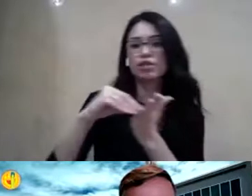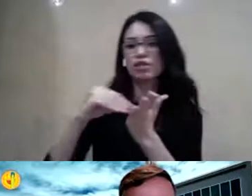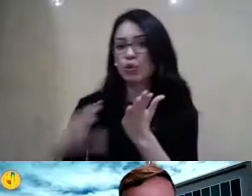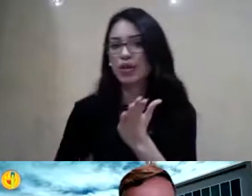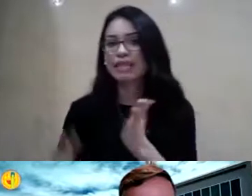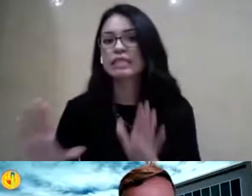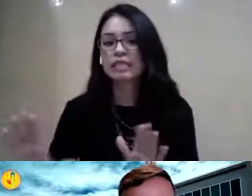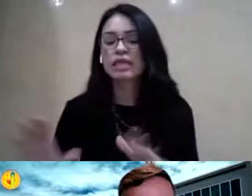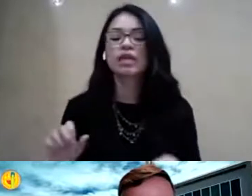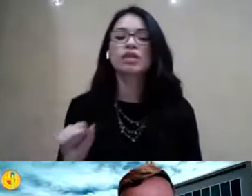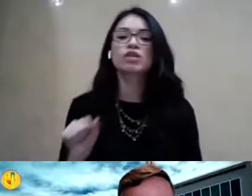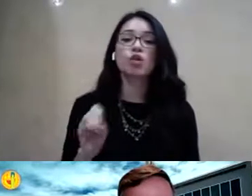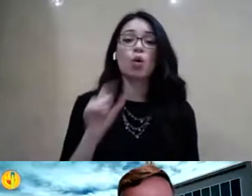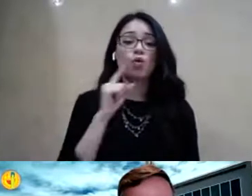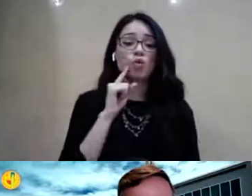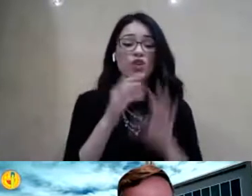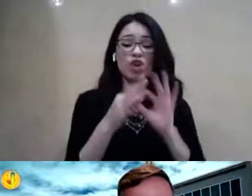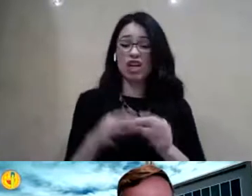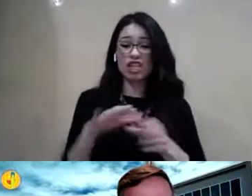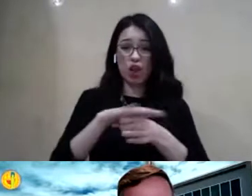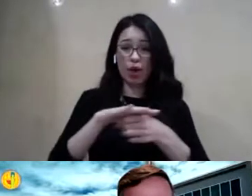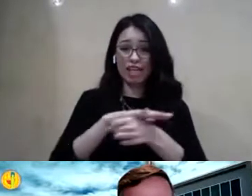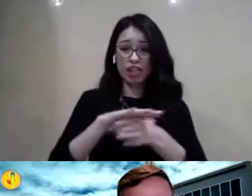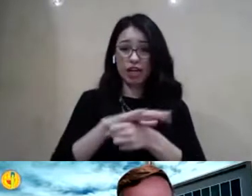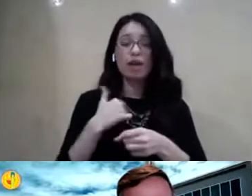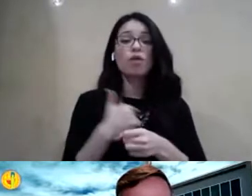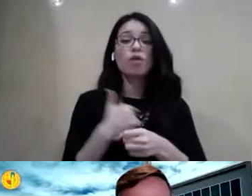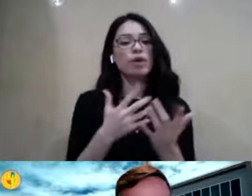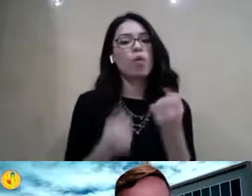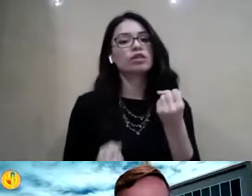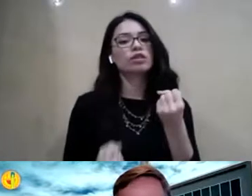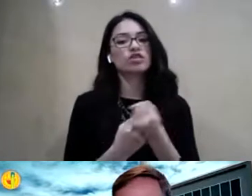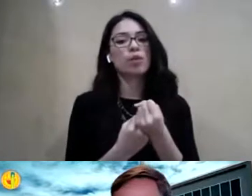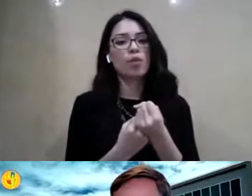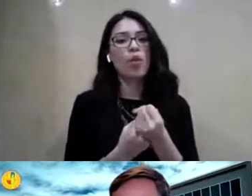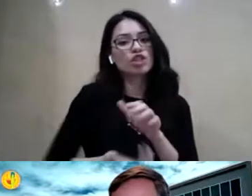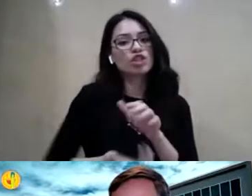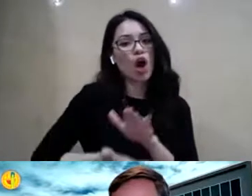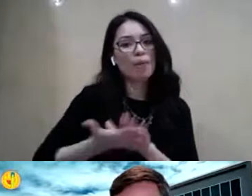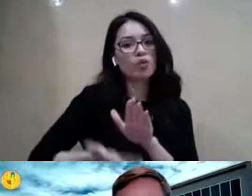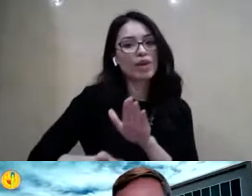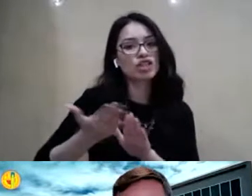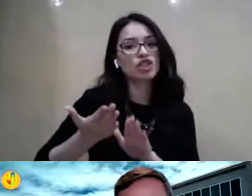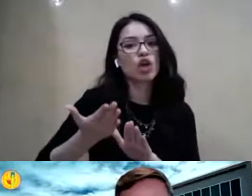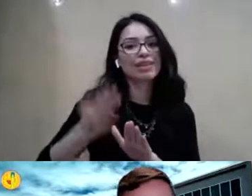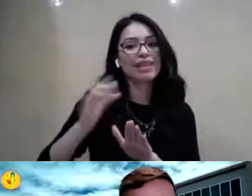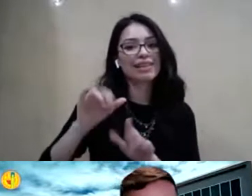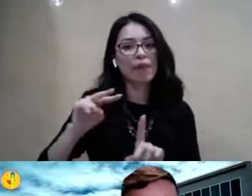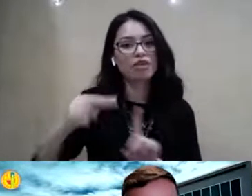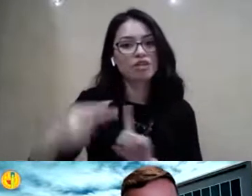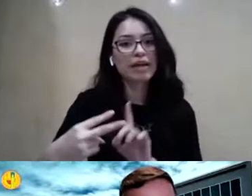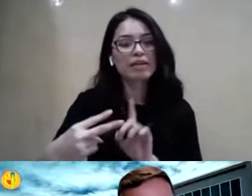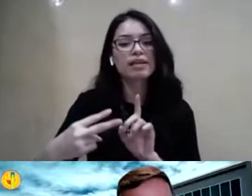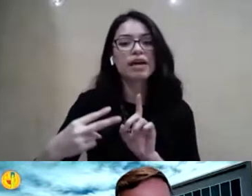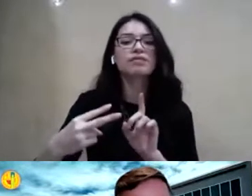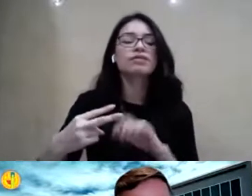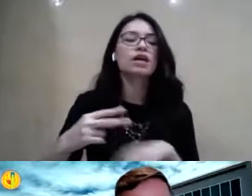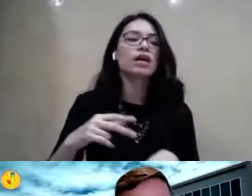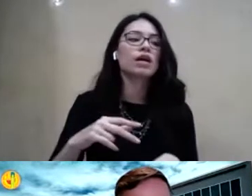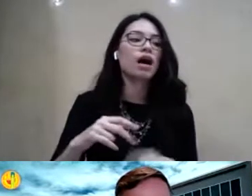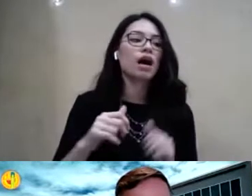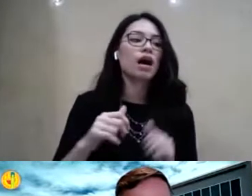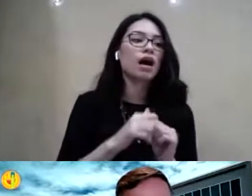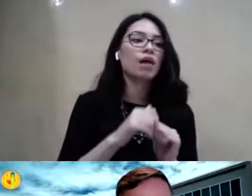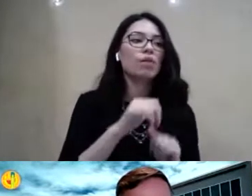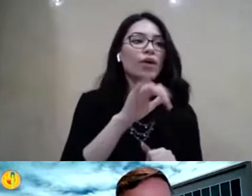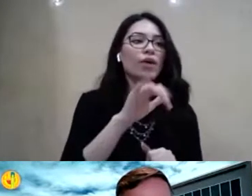a location, we want to support. Operationally, we've proven we can do it with meals, with COVID testing, and we do it again